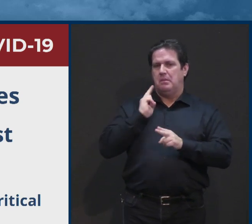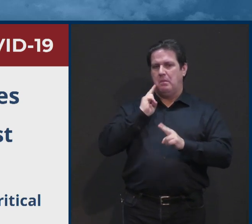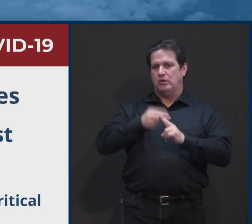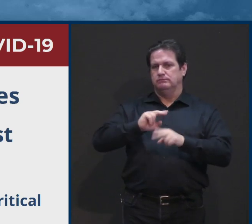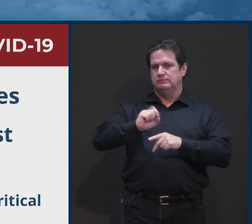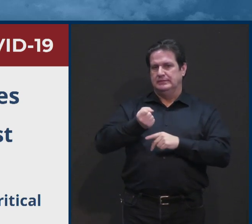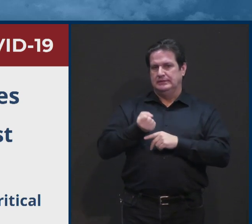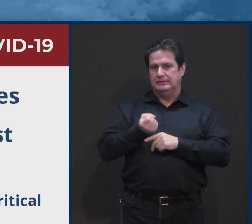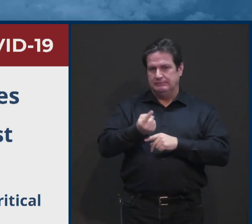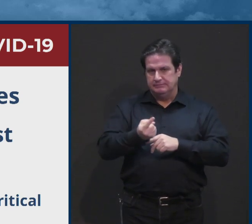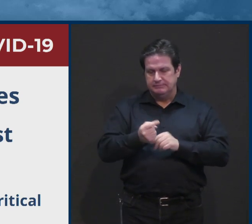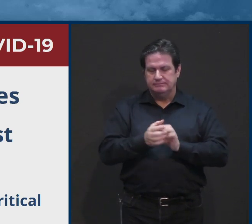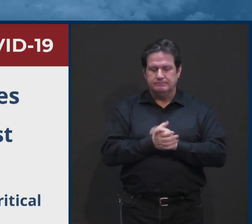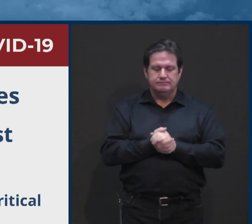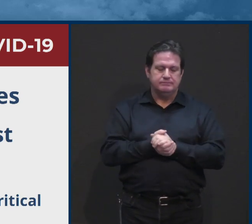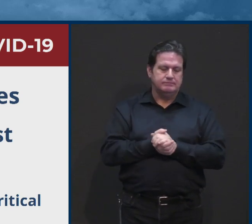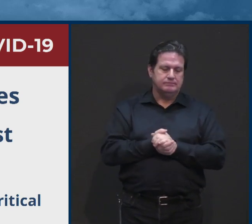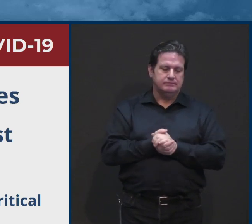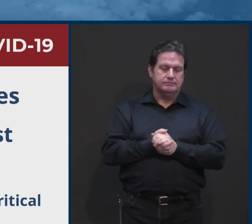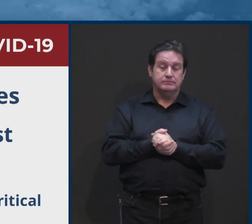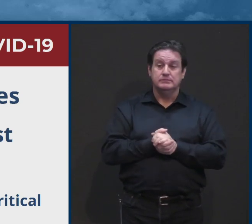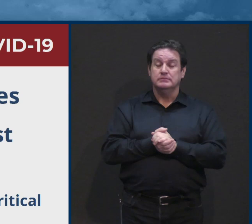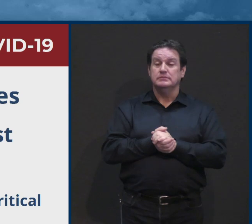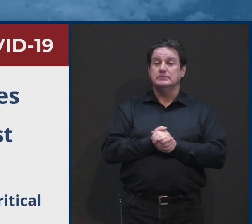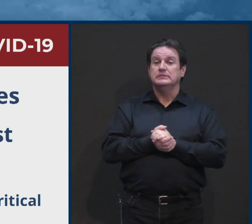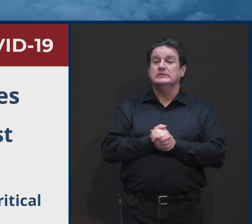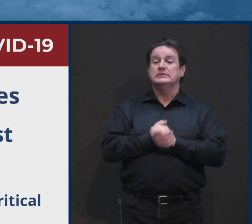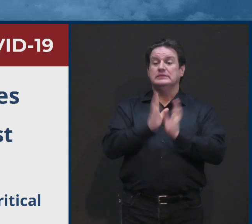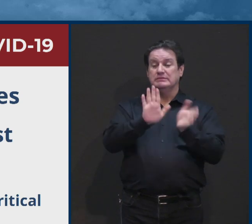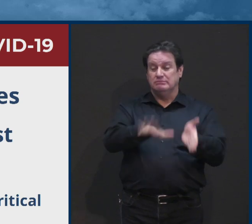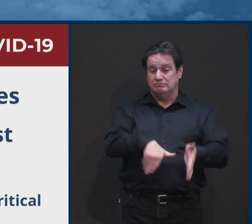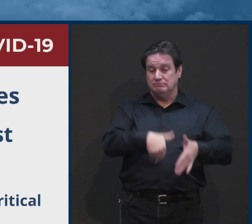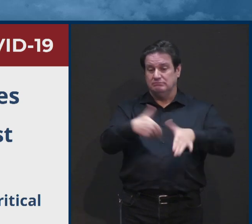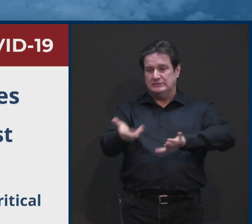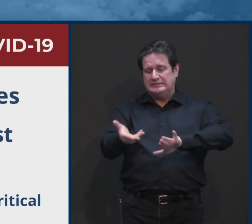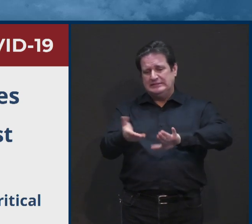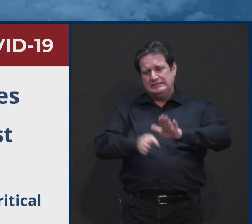March. Our fatalities continue to rise at